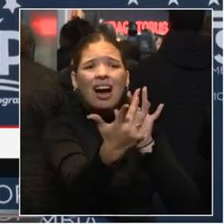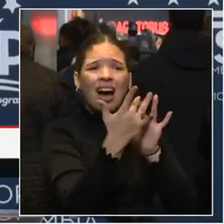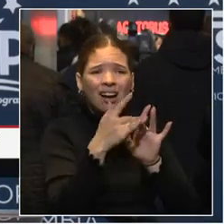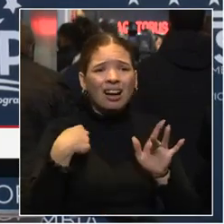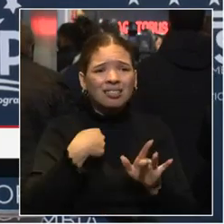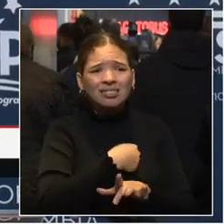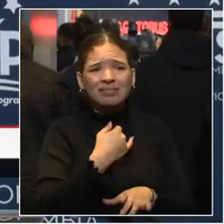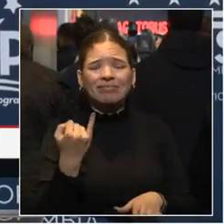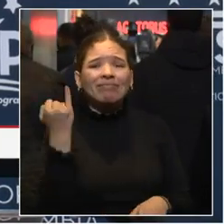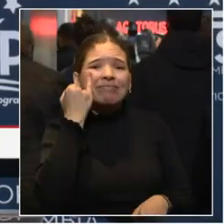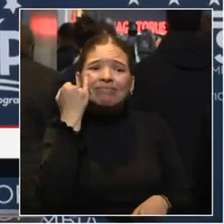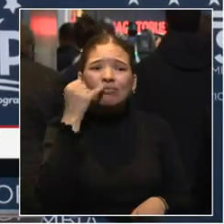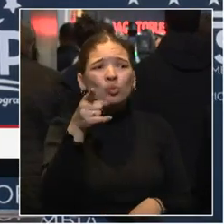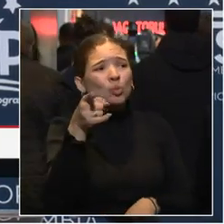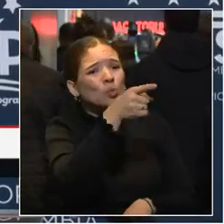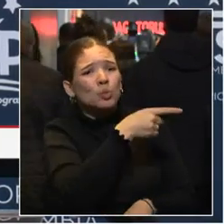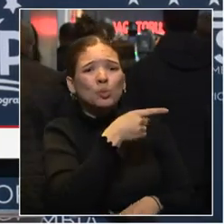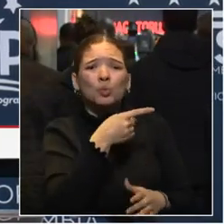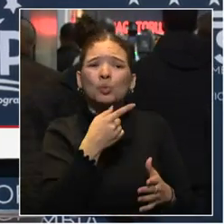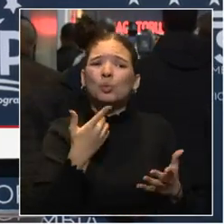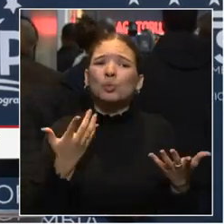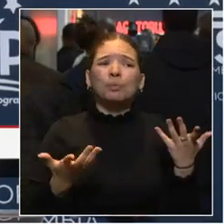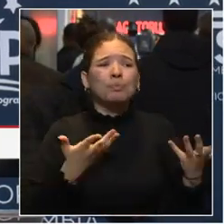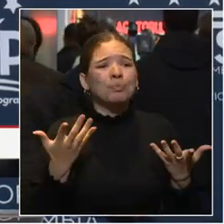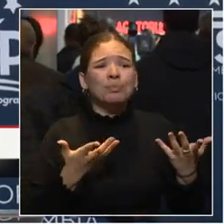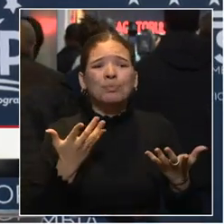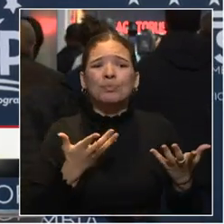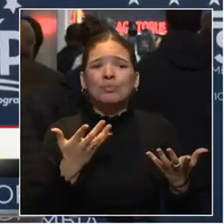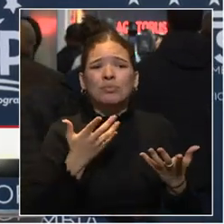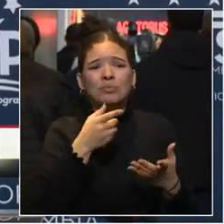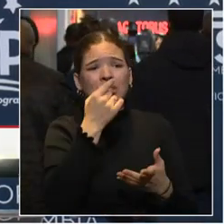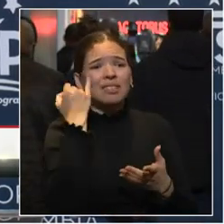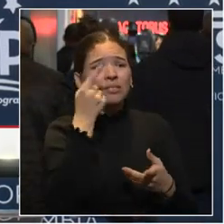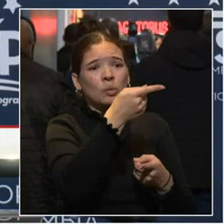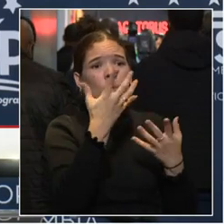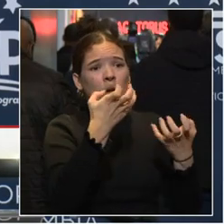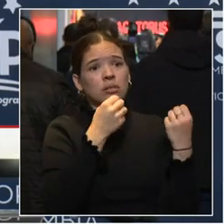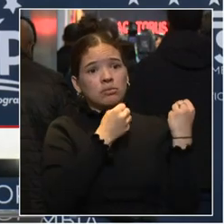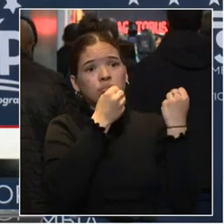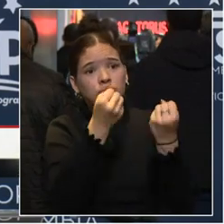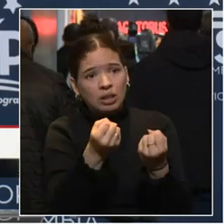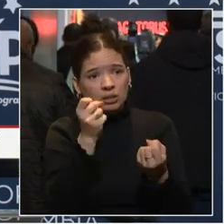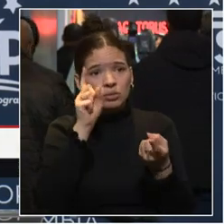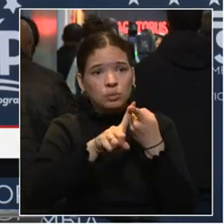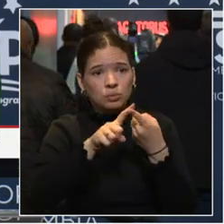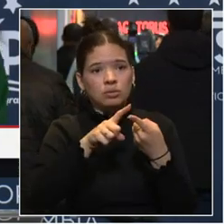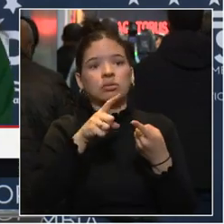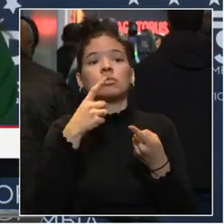want to be doing the drive until it evens out, and it will even out.